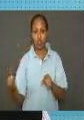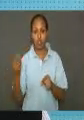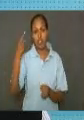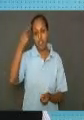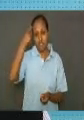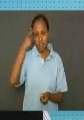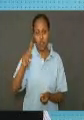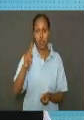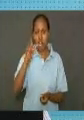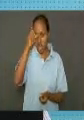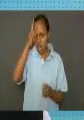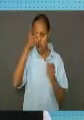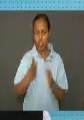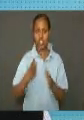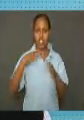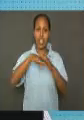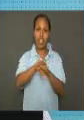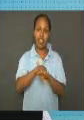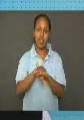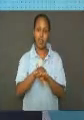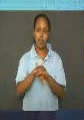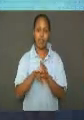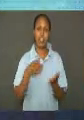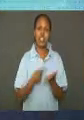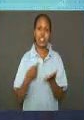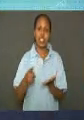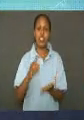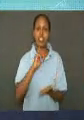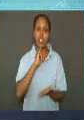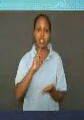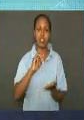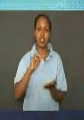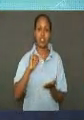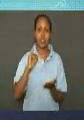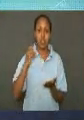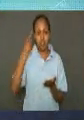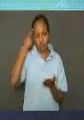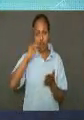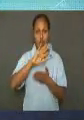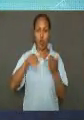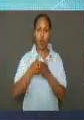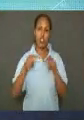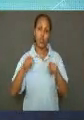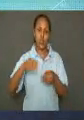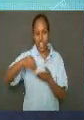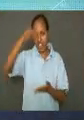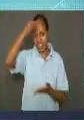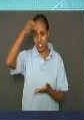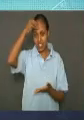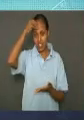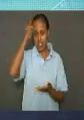output for a logic gate. This is all for today's lesson.